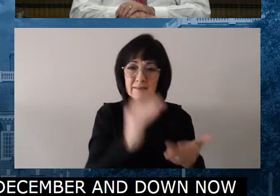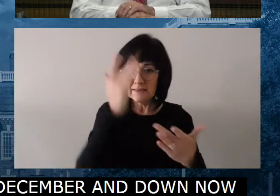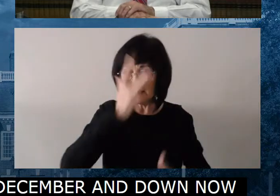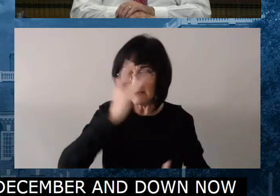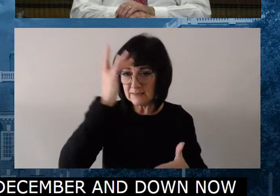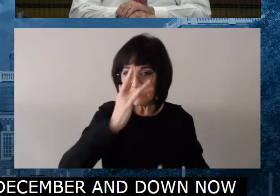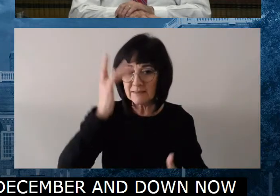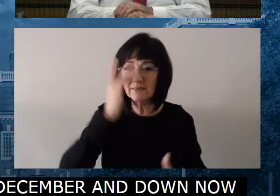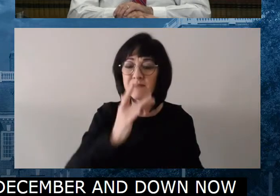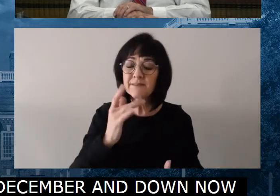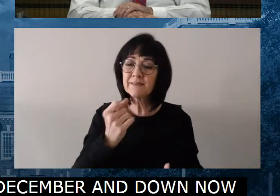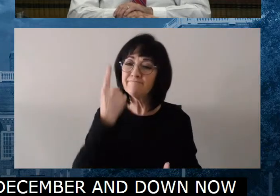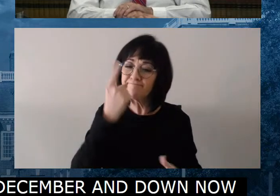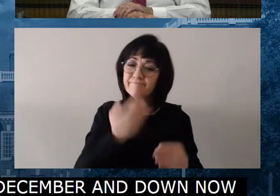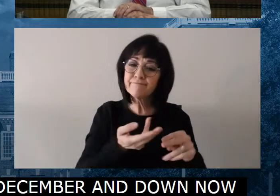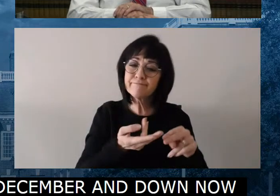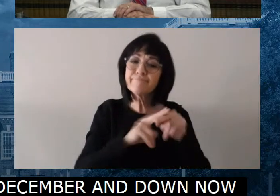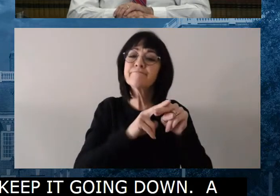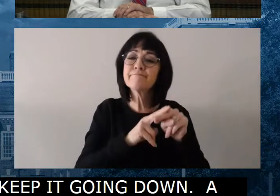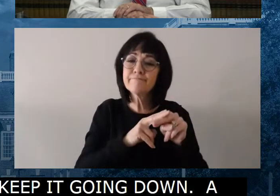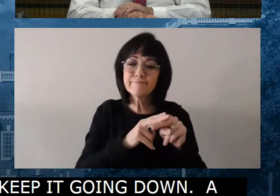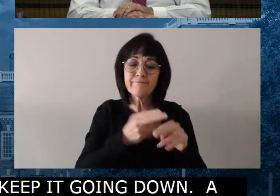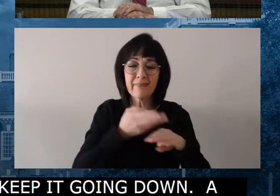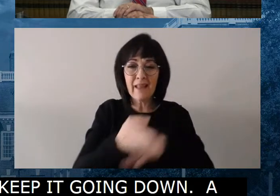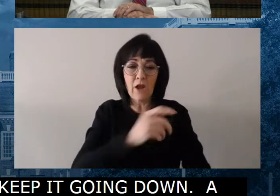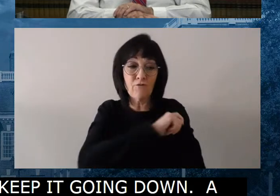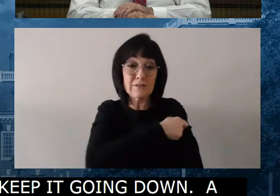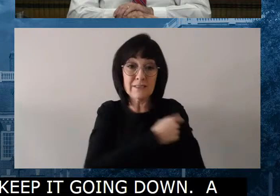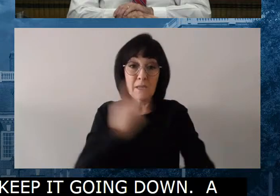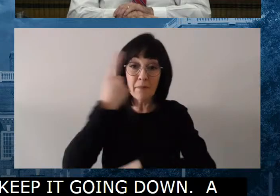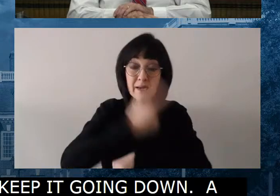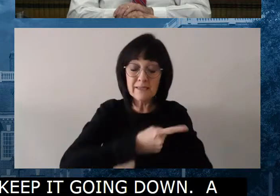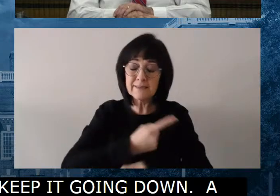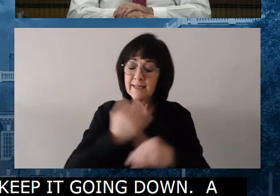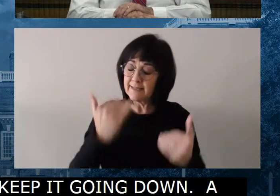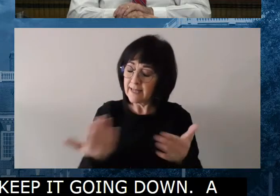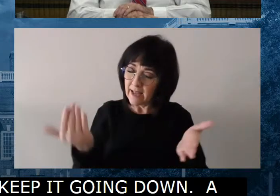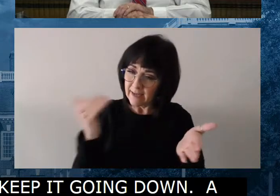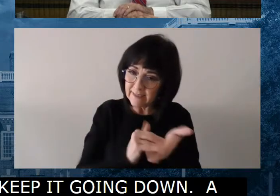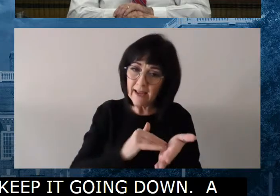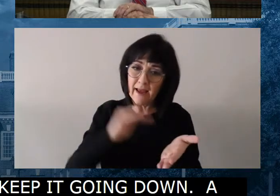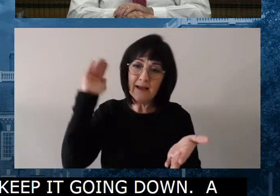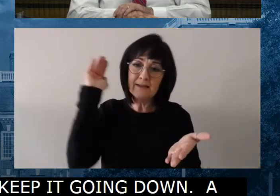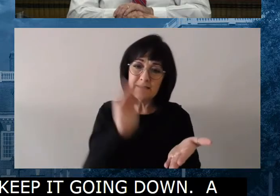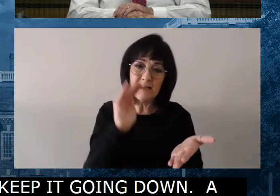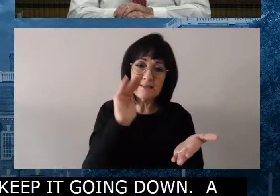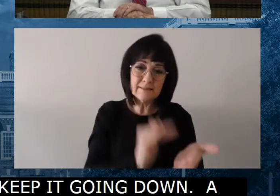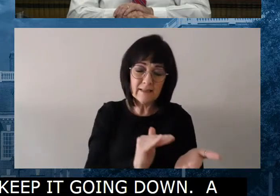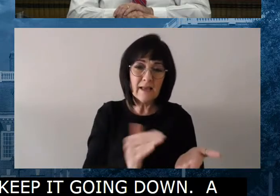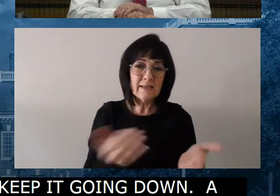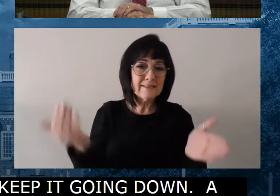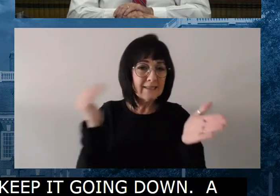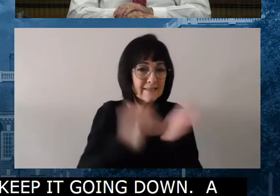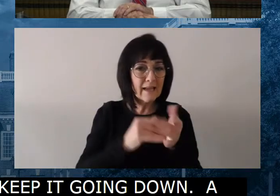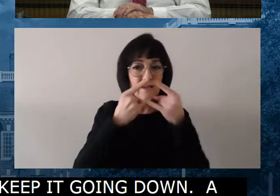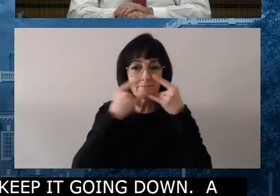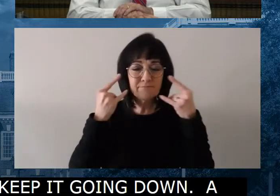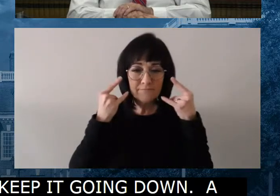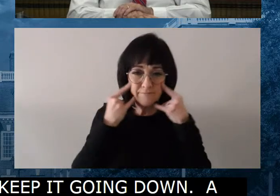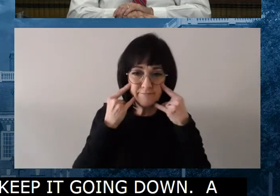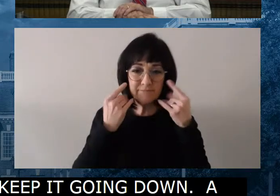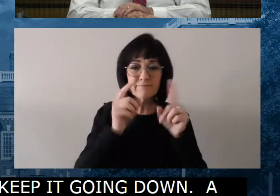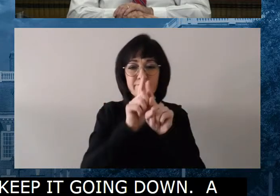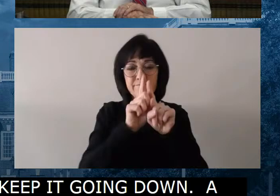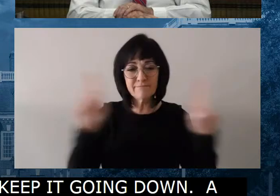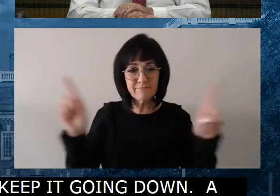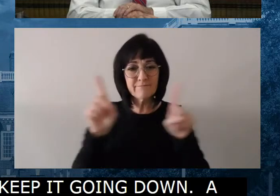St. Patrick's Day, I expect, but we got to push it down with mask wearing, social distancing, and being careful in public.